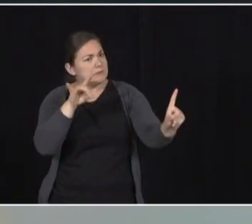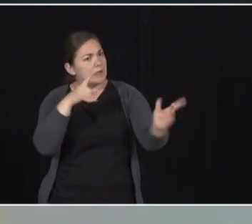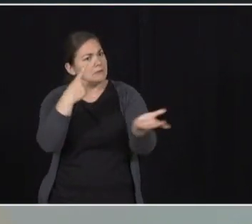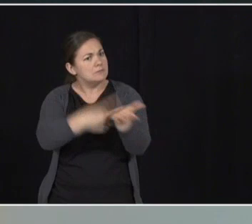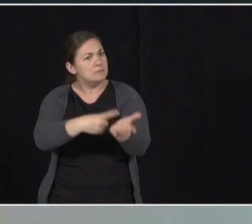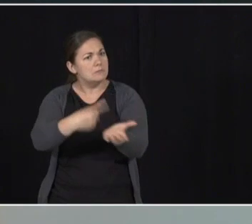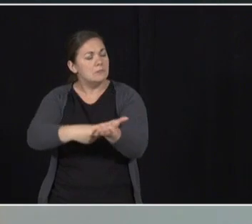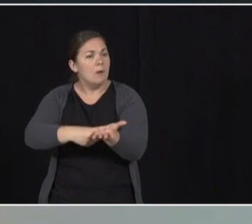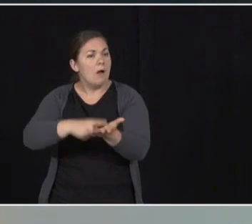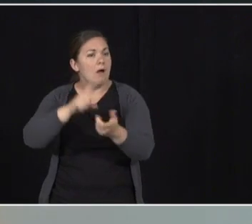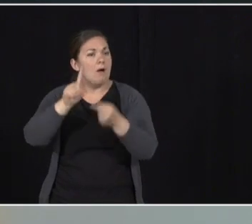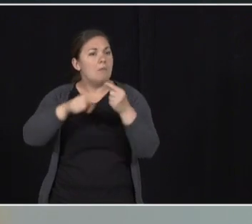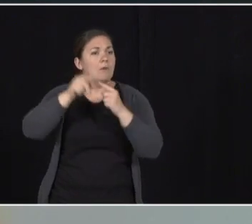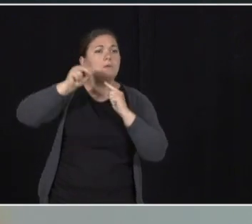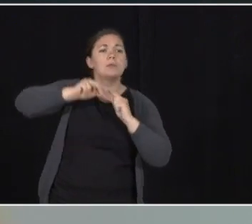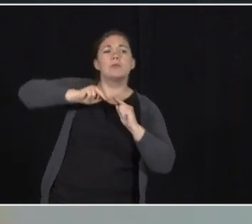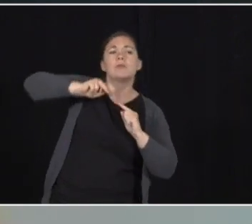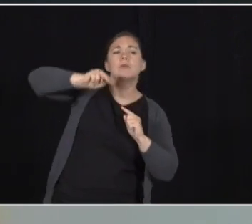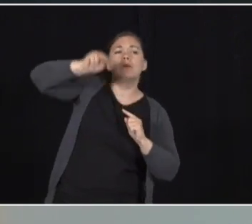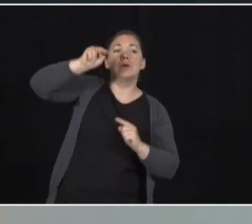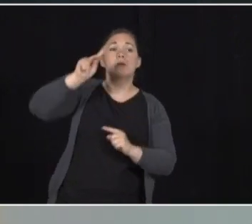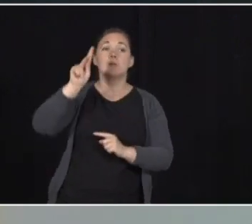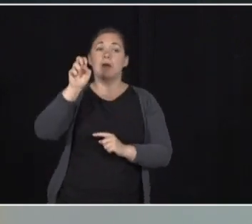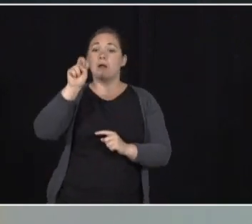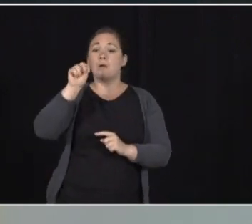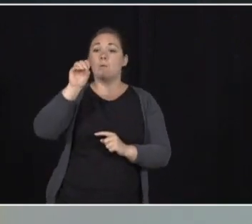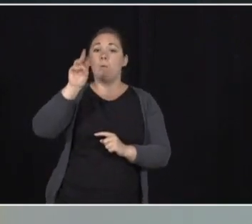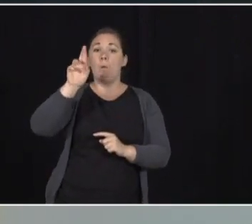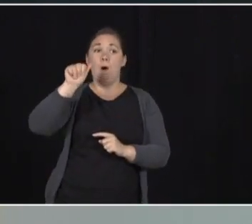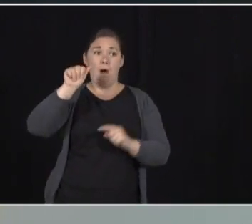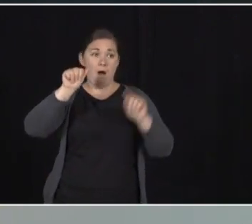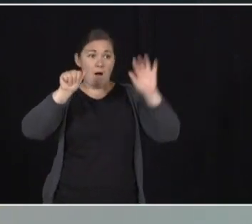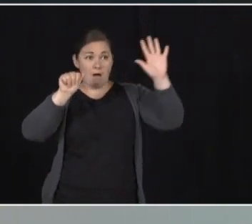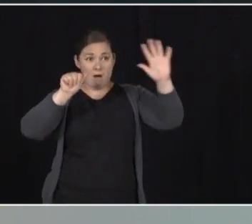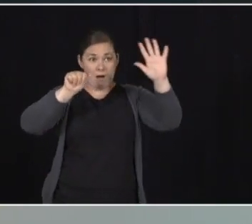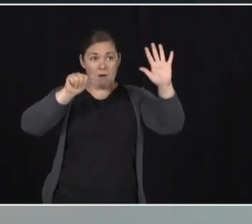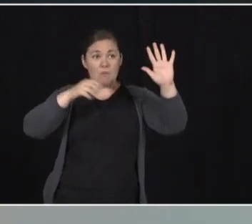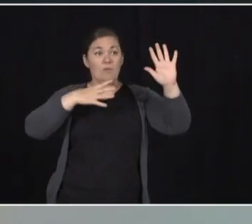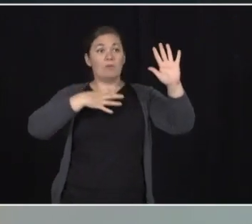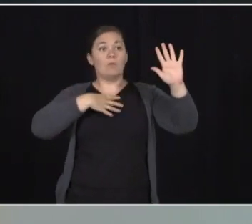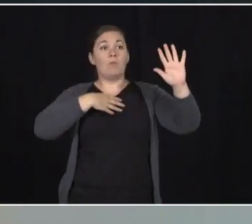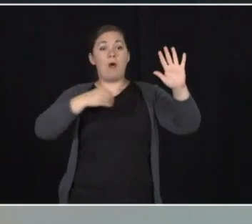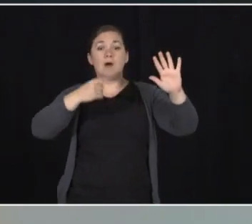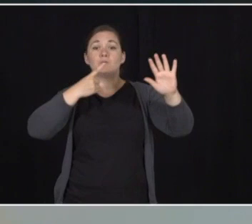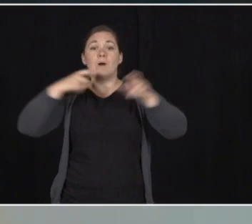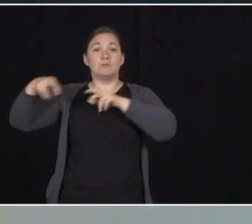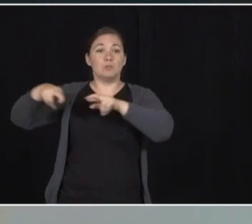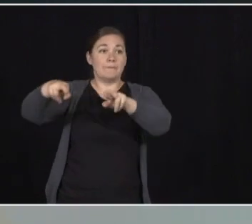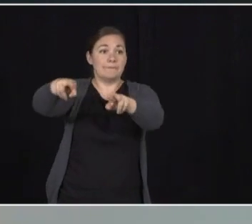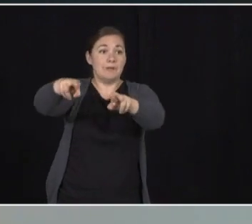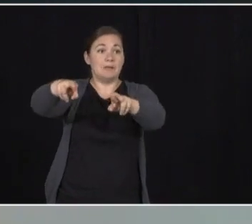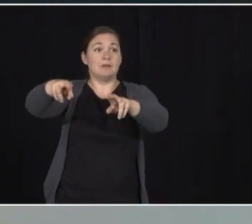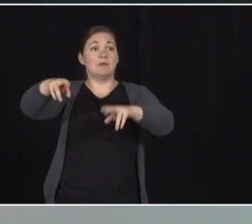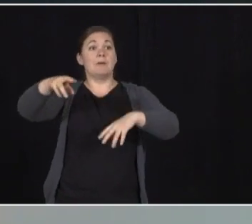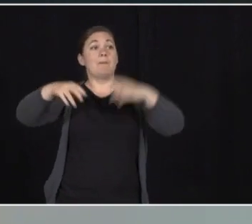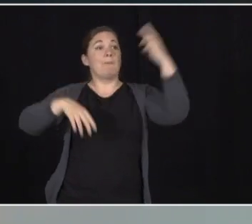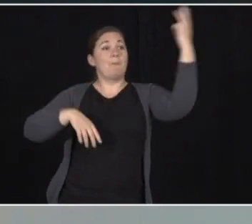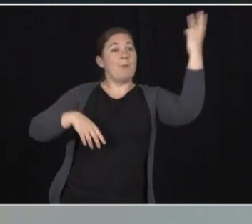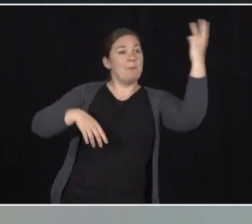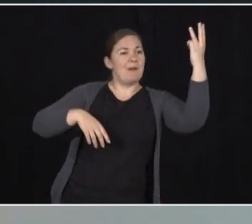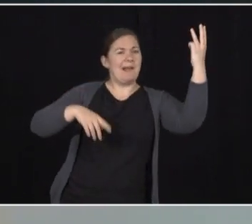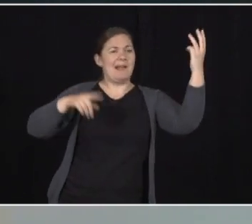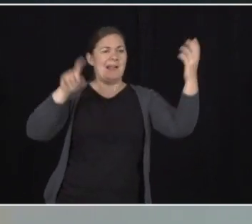White River through Kenora and up into Winnipeg. There are a lot of areas where transportation is still going to be needed in the